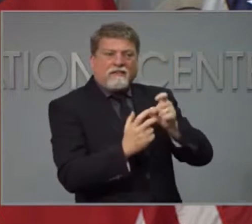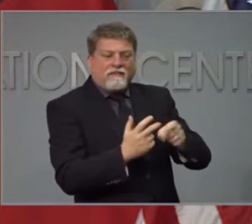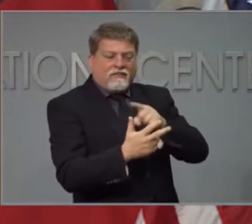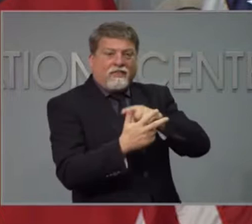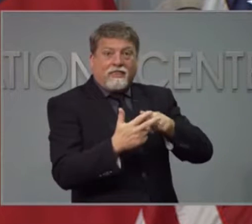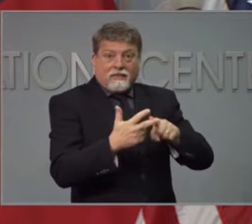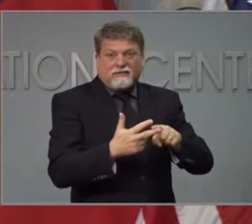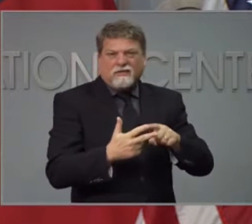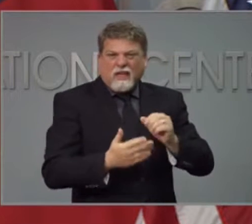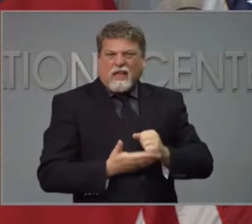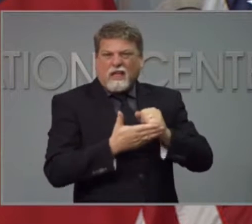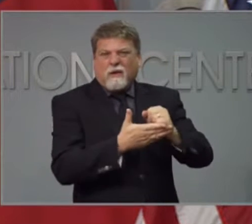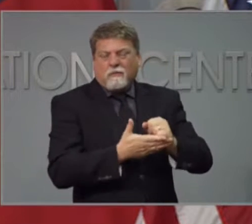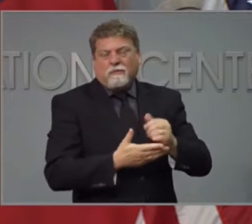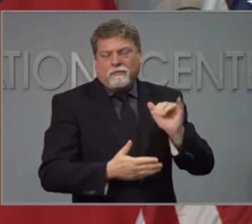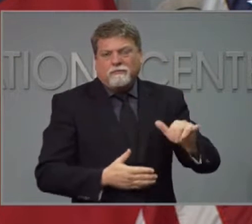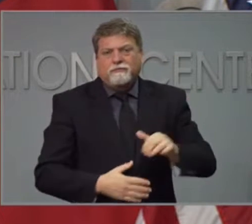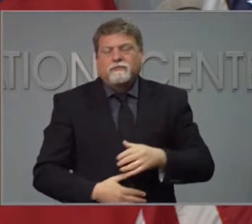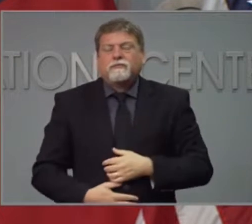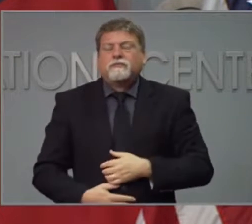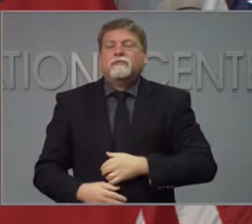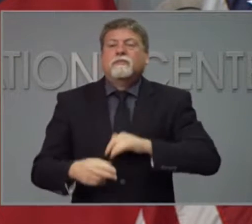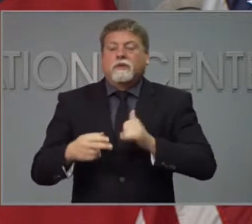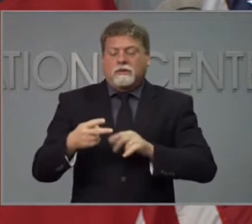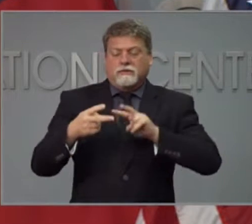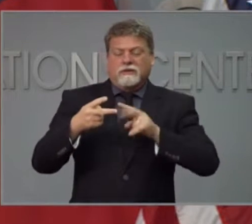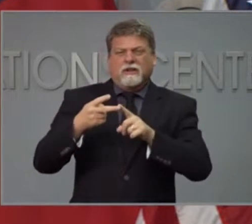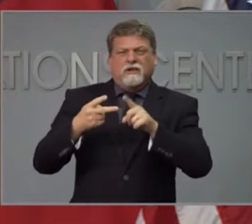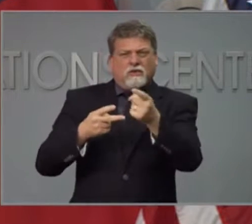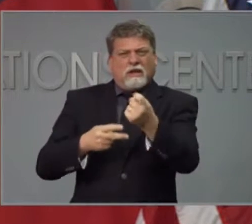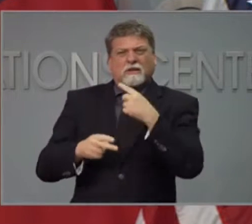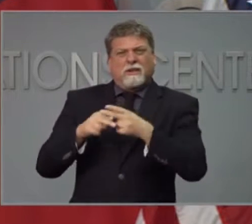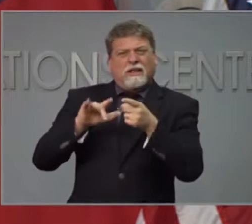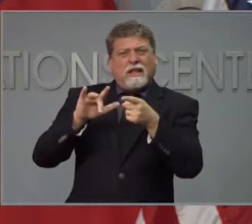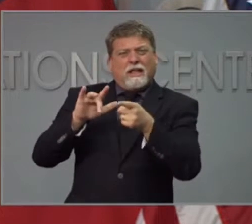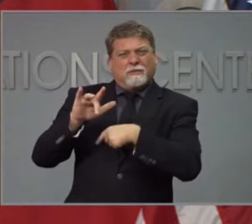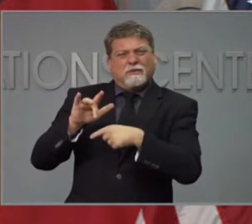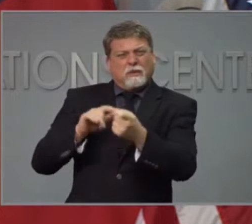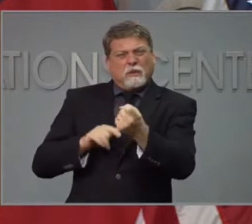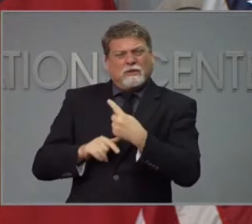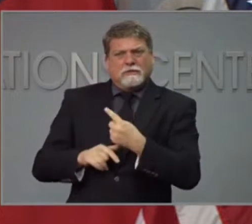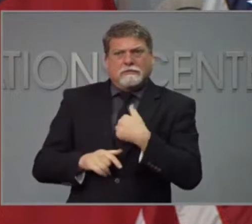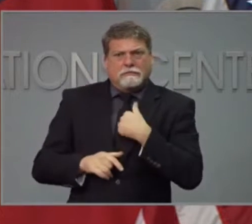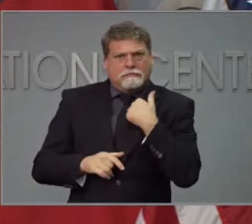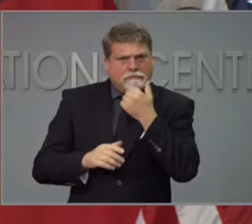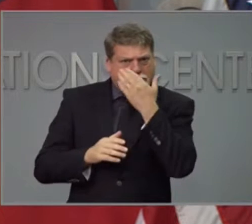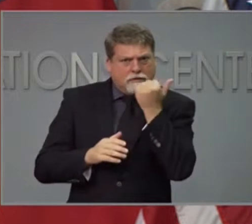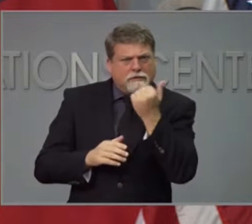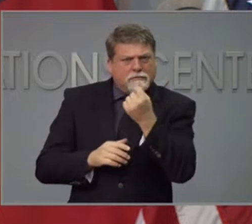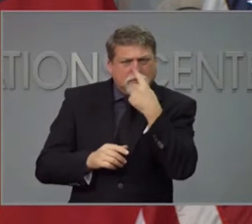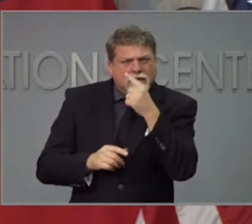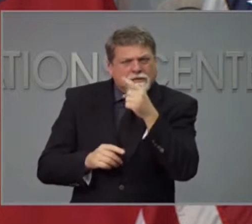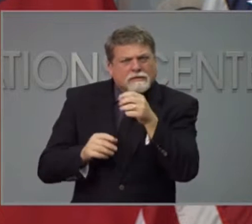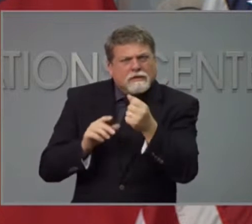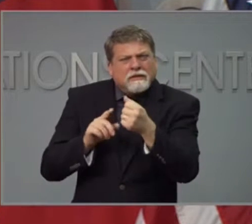In terms of the absentee question, Travis, will you state that one more time, please?